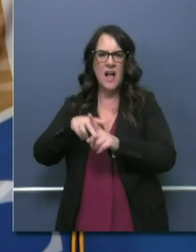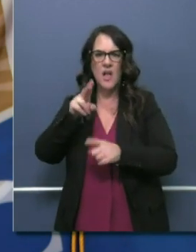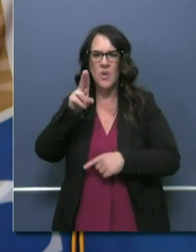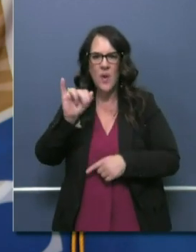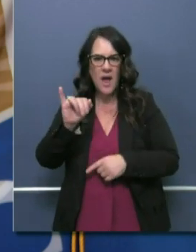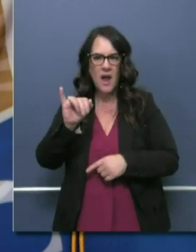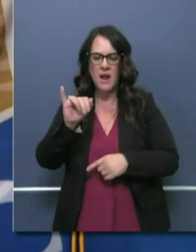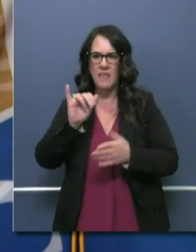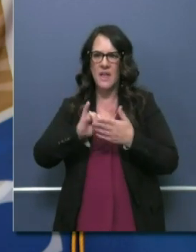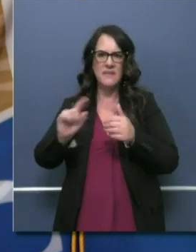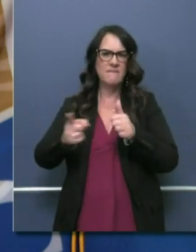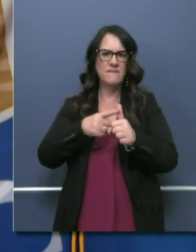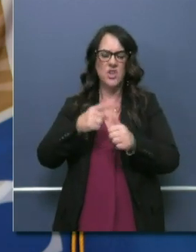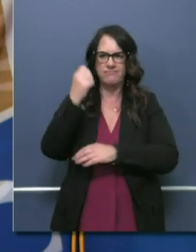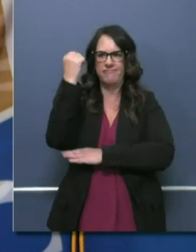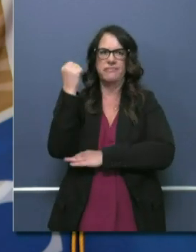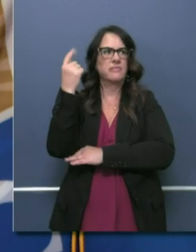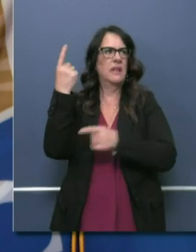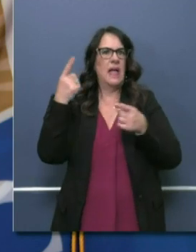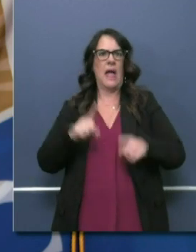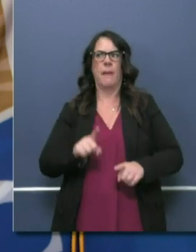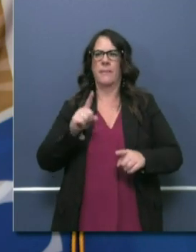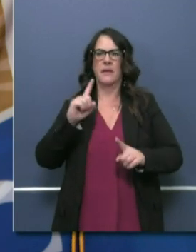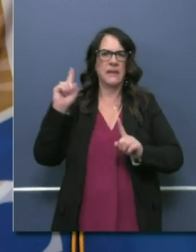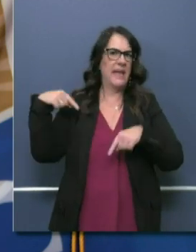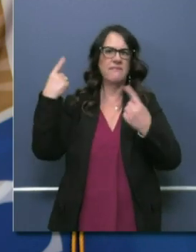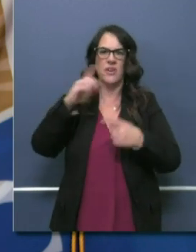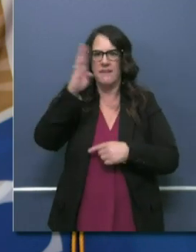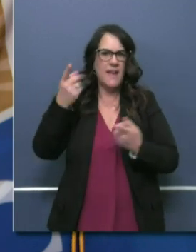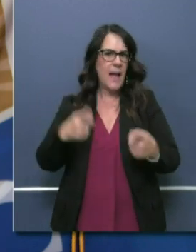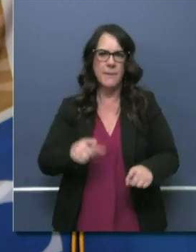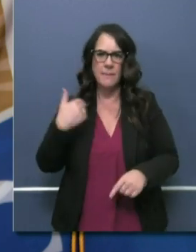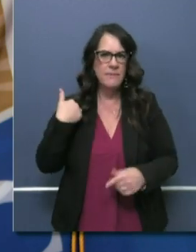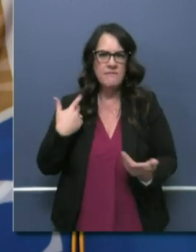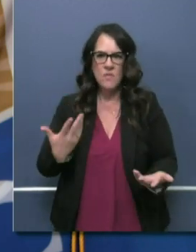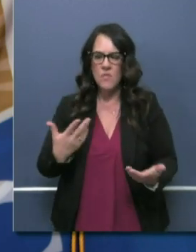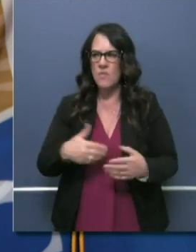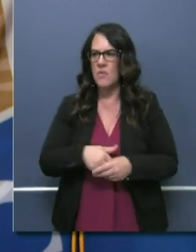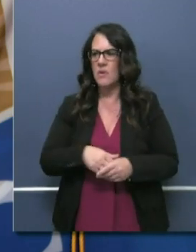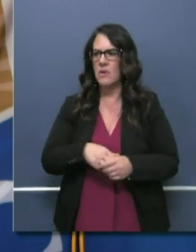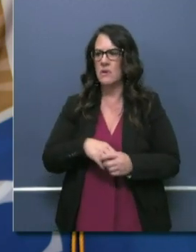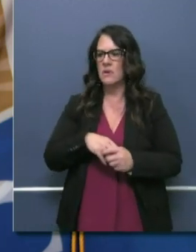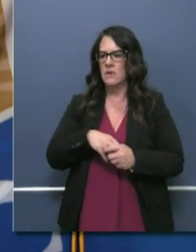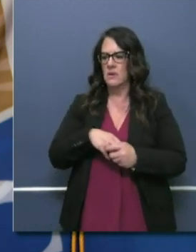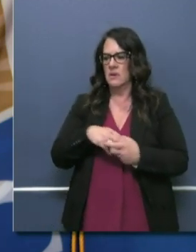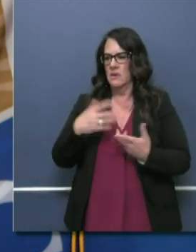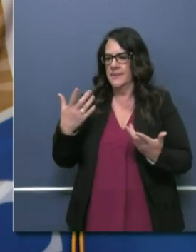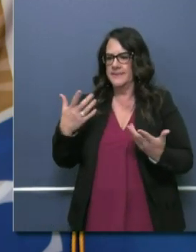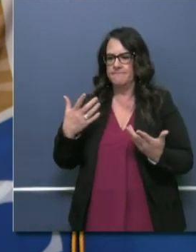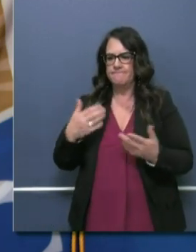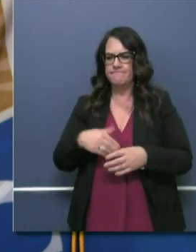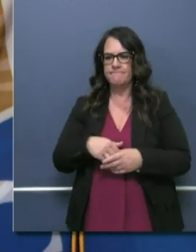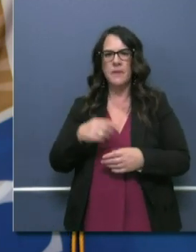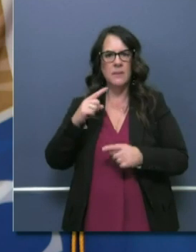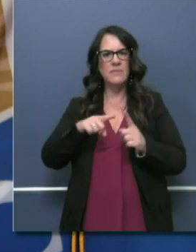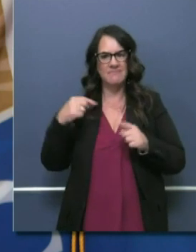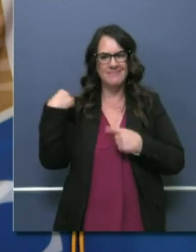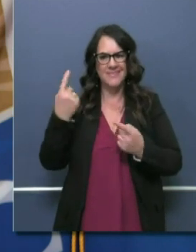insurance, unprecedented in our state's history. In just a number of weeks, we've been able to deliver